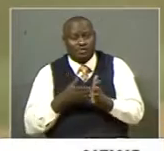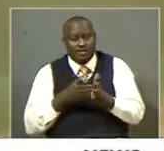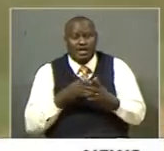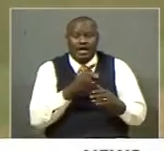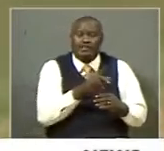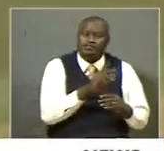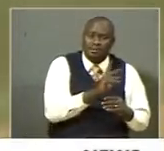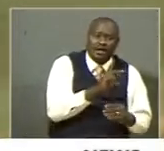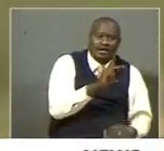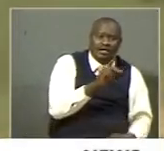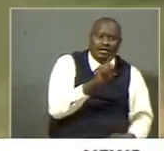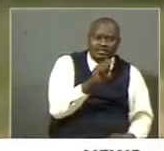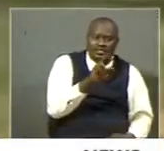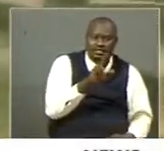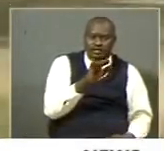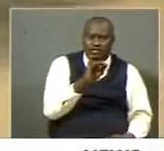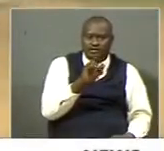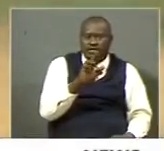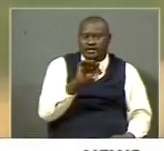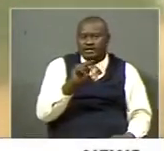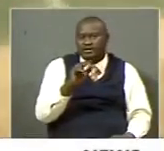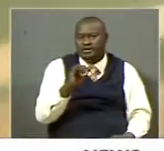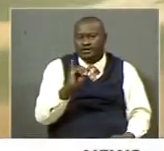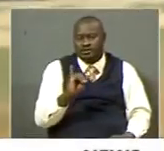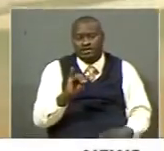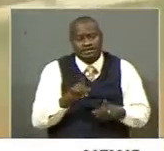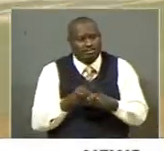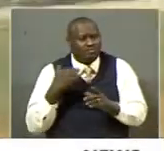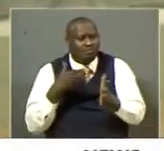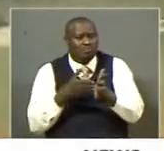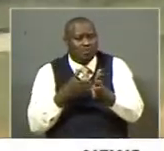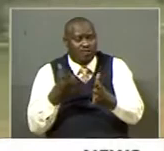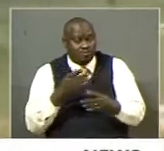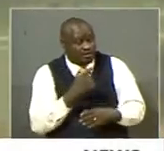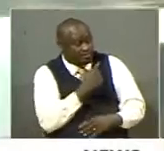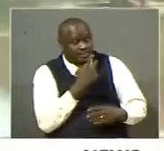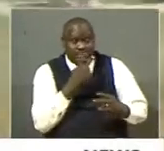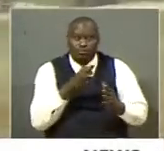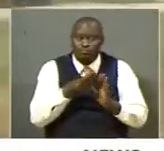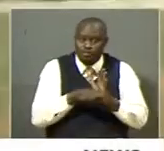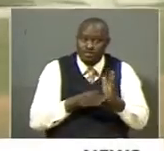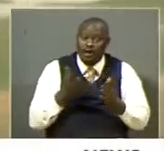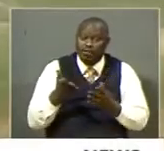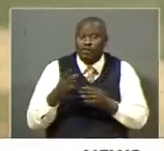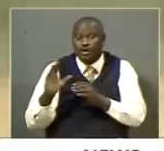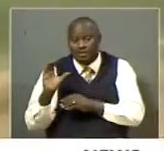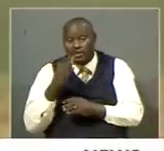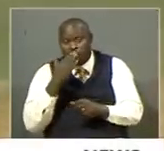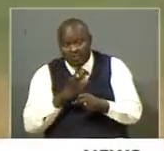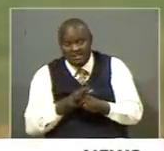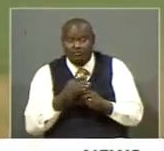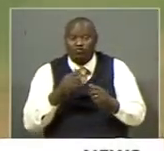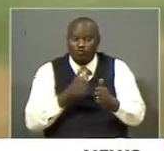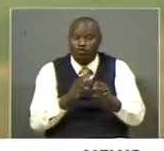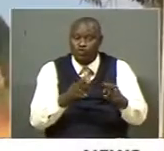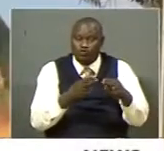schedule by 60%. After an appeal by the affected contractors with a pledge to mobilize and execute their contracts, government reinstated them on